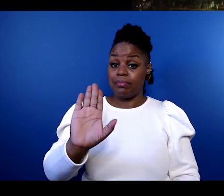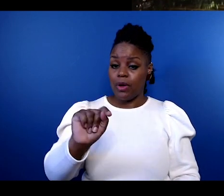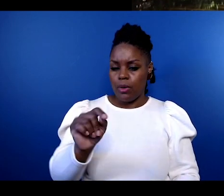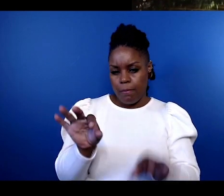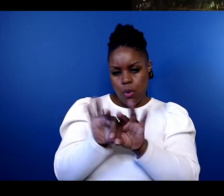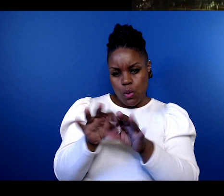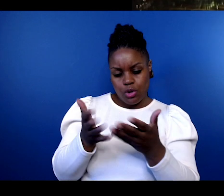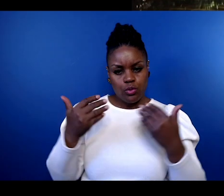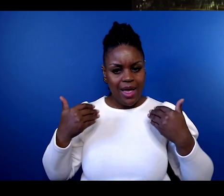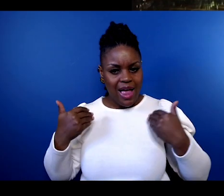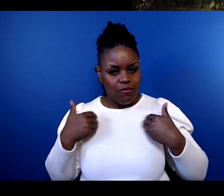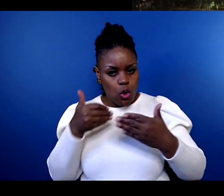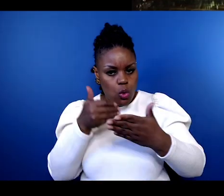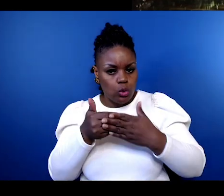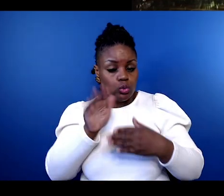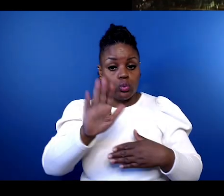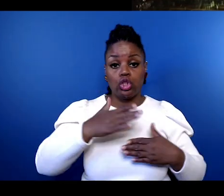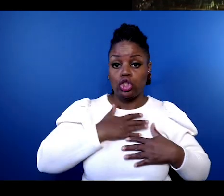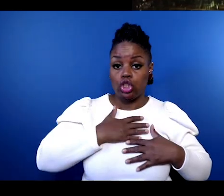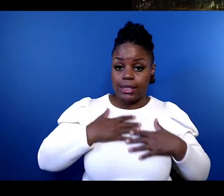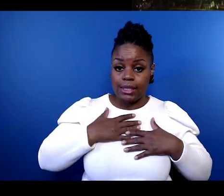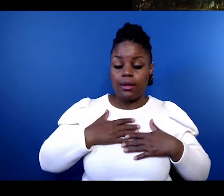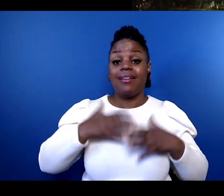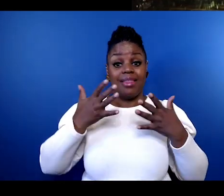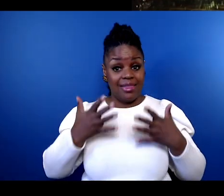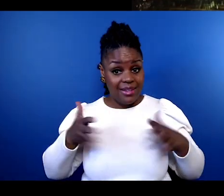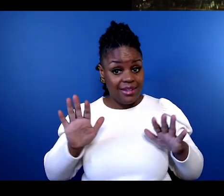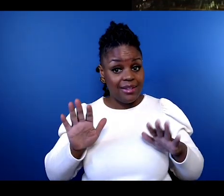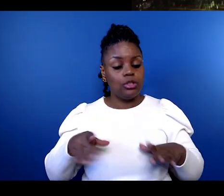Once the feet reach your mat, go ahead and relax the legs.